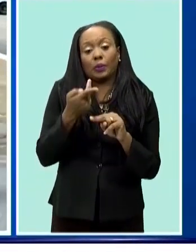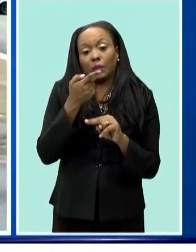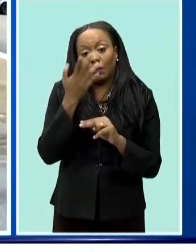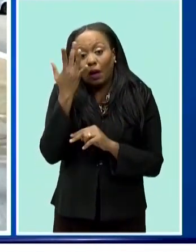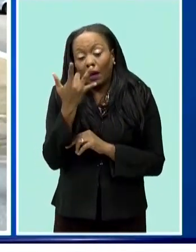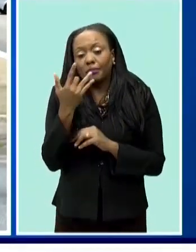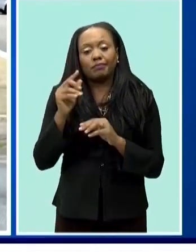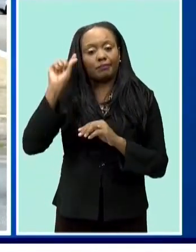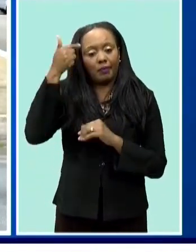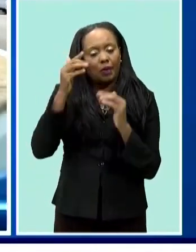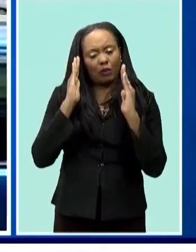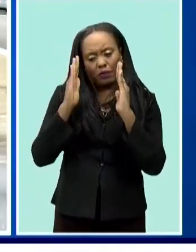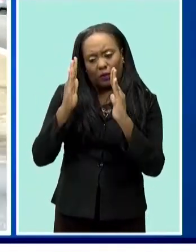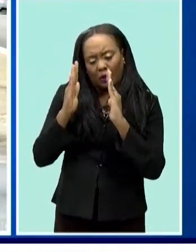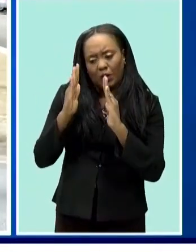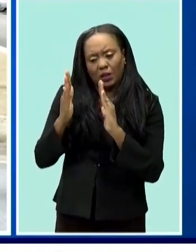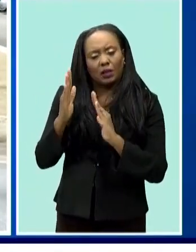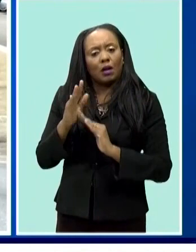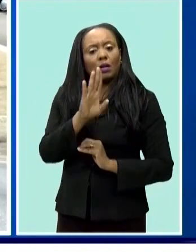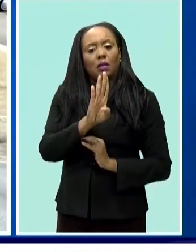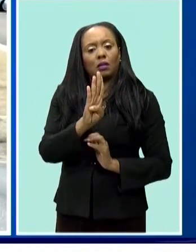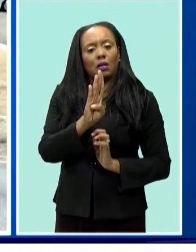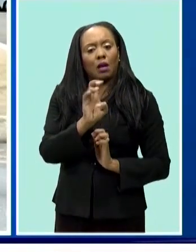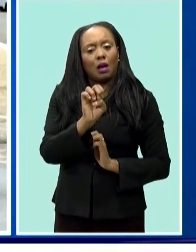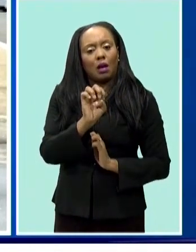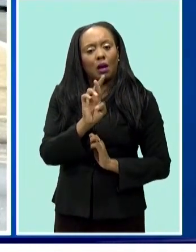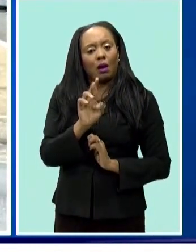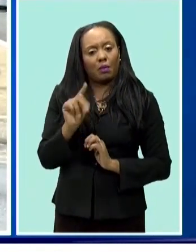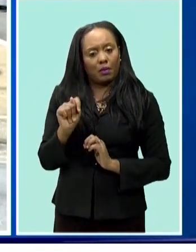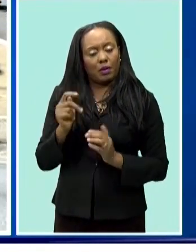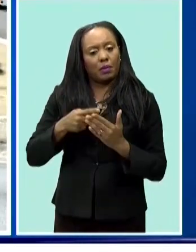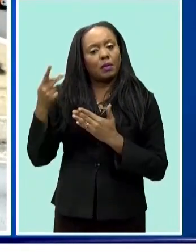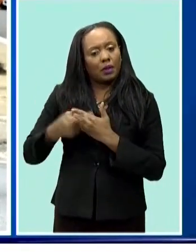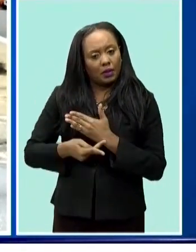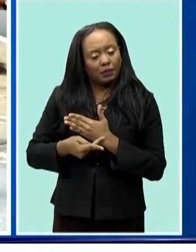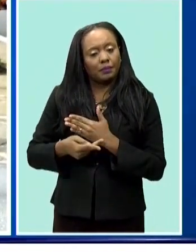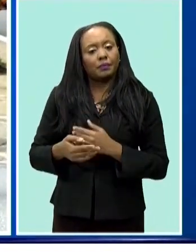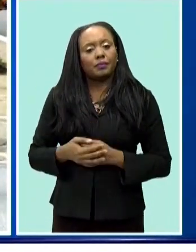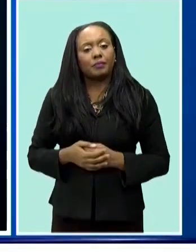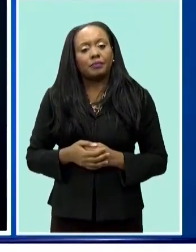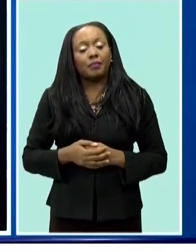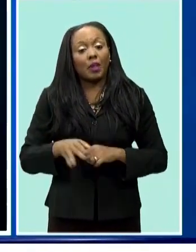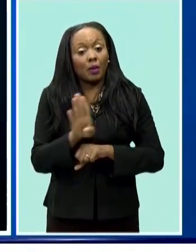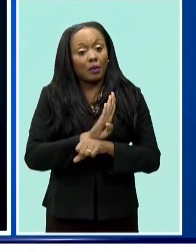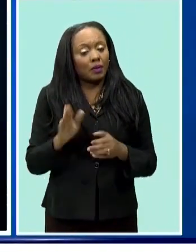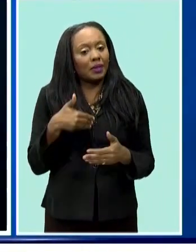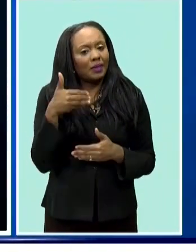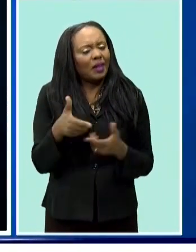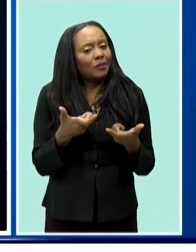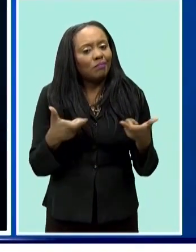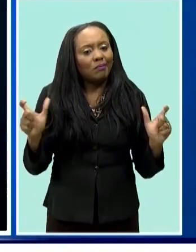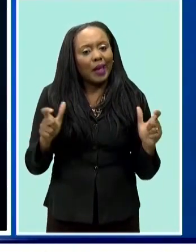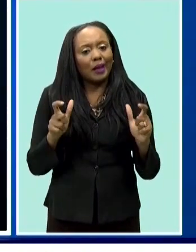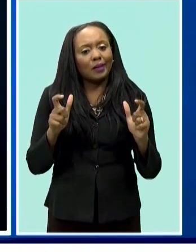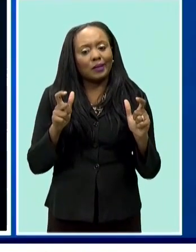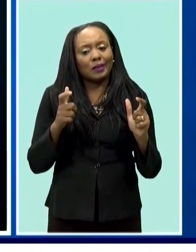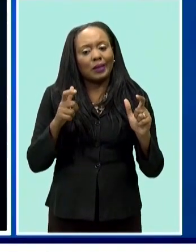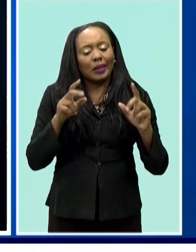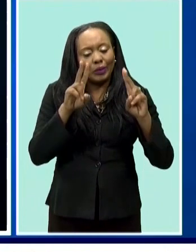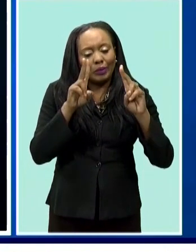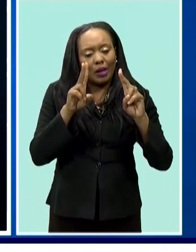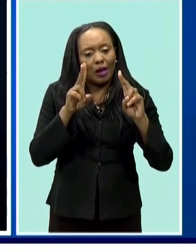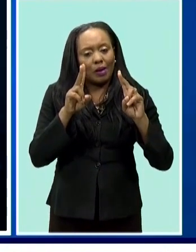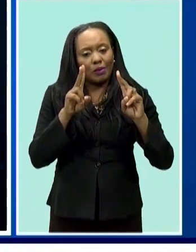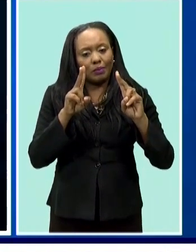on implementing the Barbados Economic Recovery and Transformation Program, or BERT. He adds Barbados' next major assessment by the International